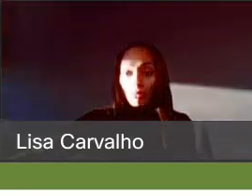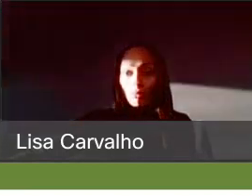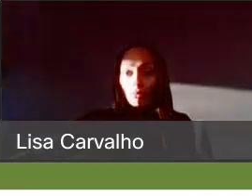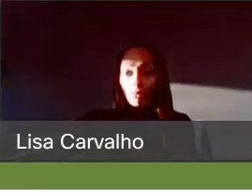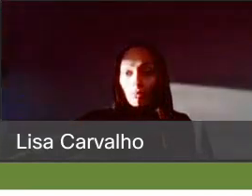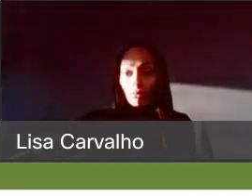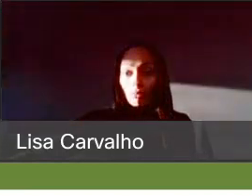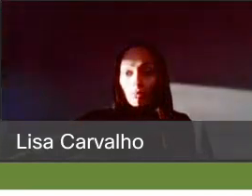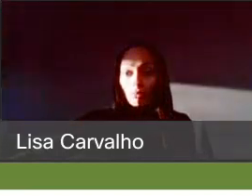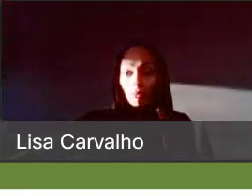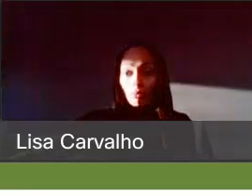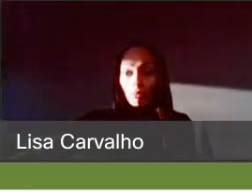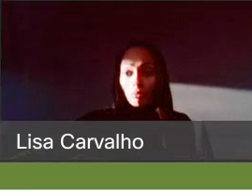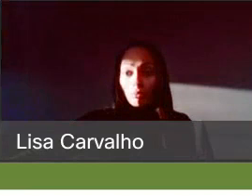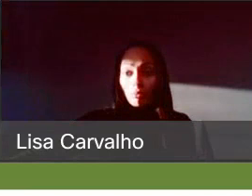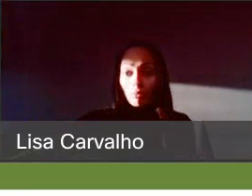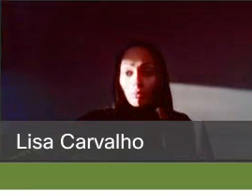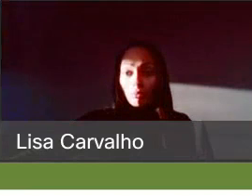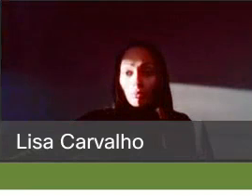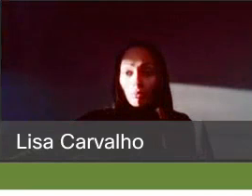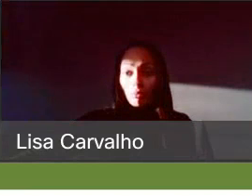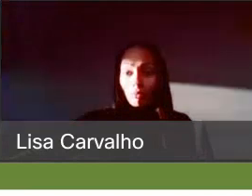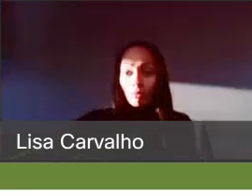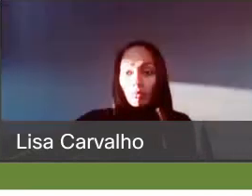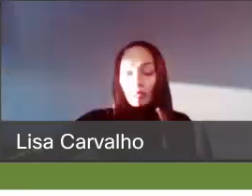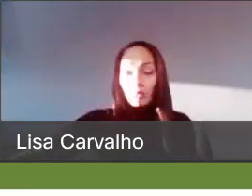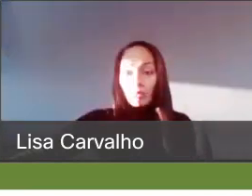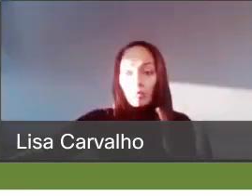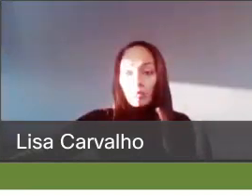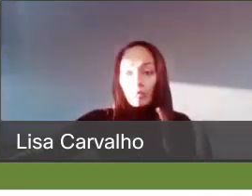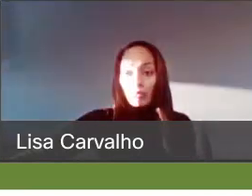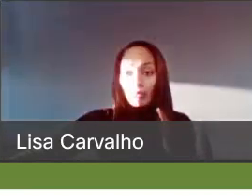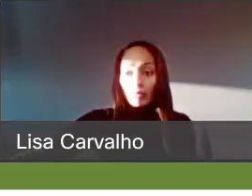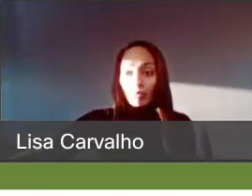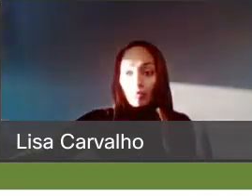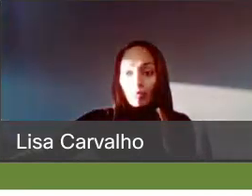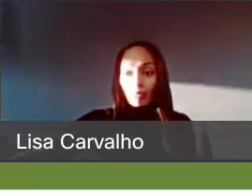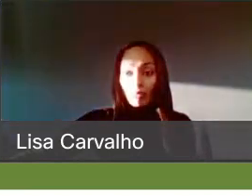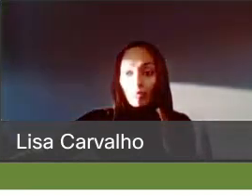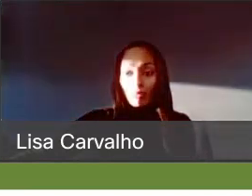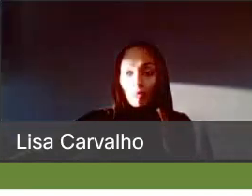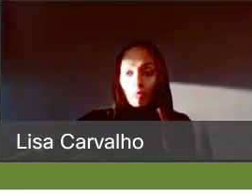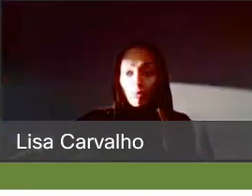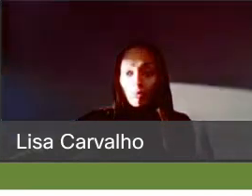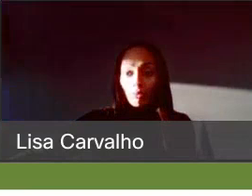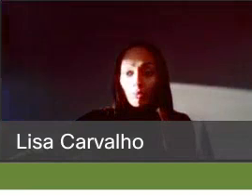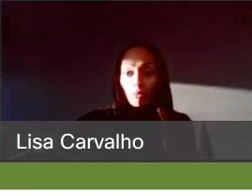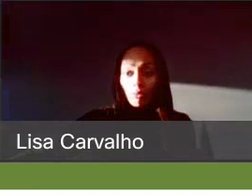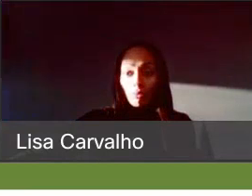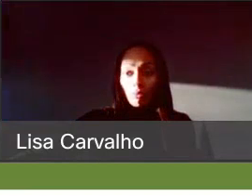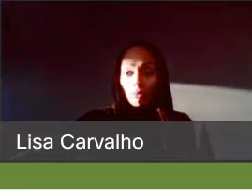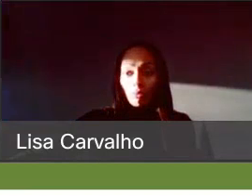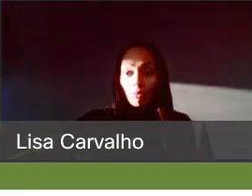good thing to run by a colleague or a supervisor. Yep. Thanks for that, Victor. What else? What other things do people do?